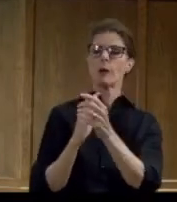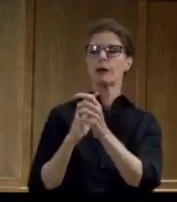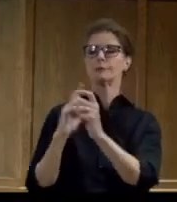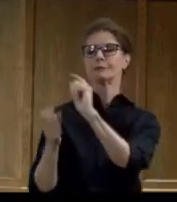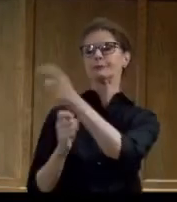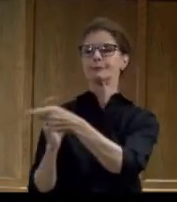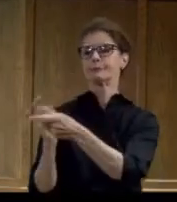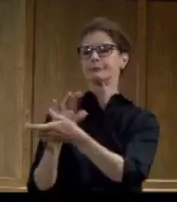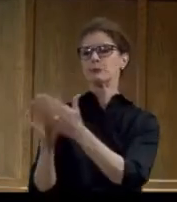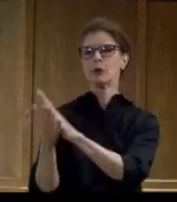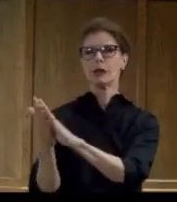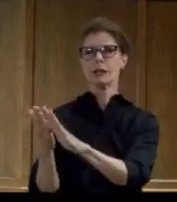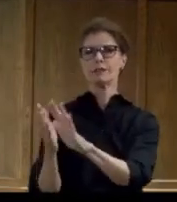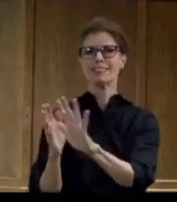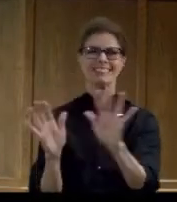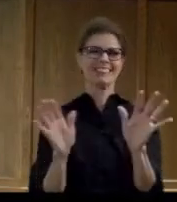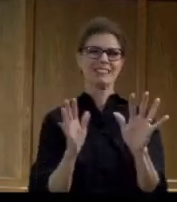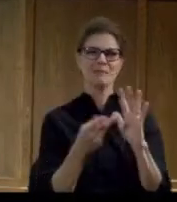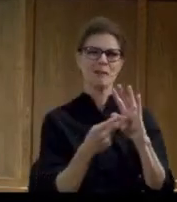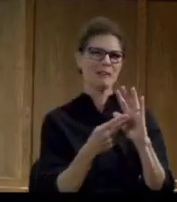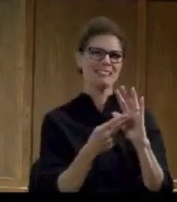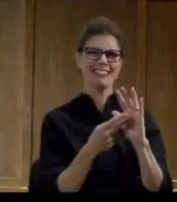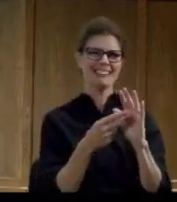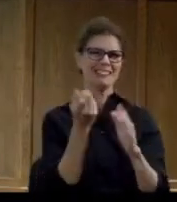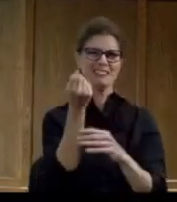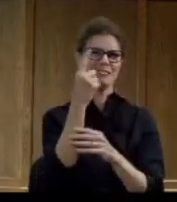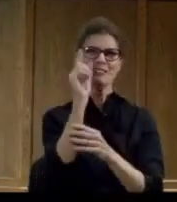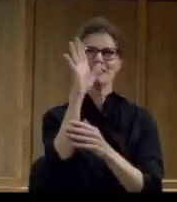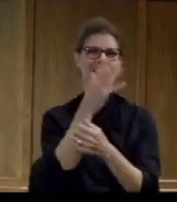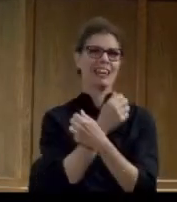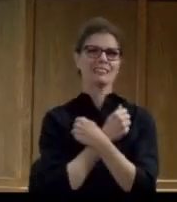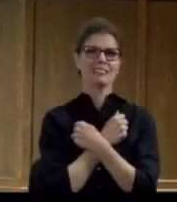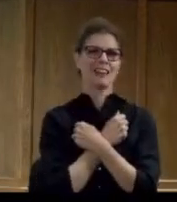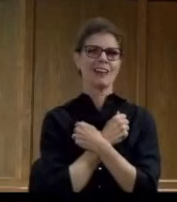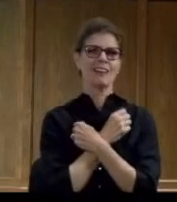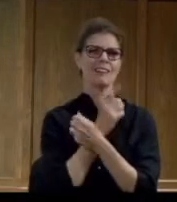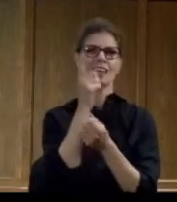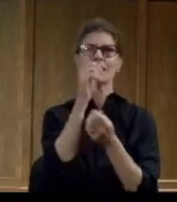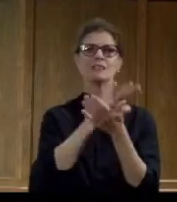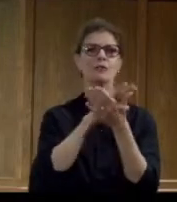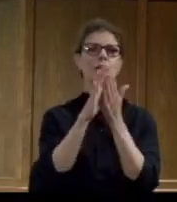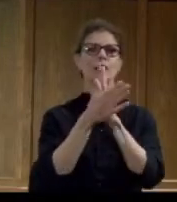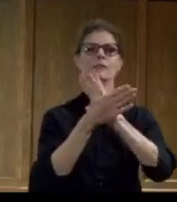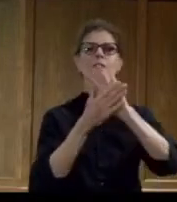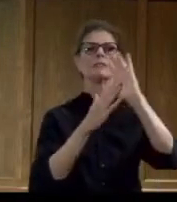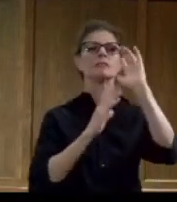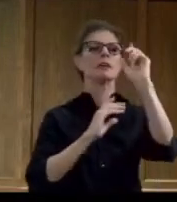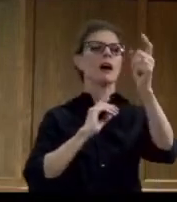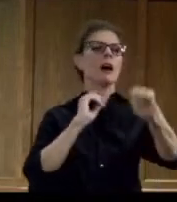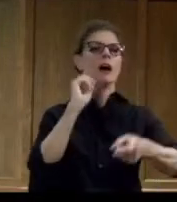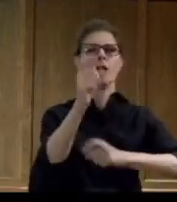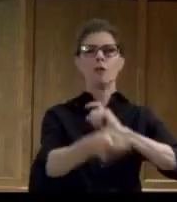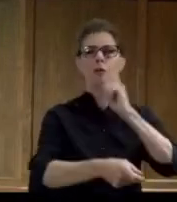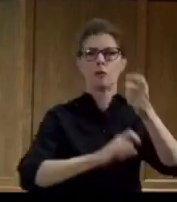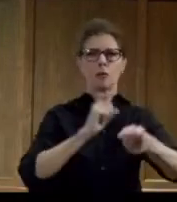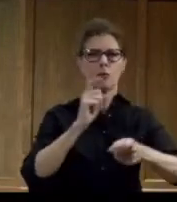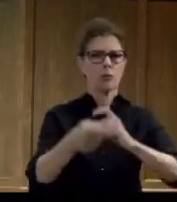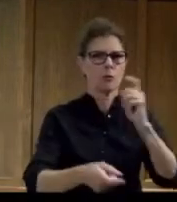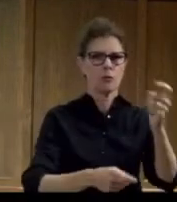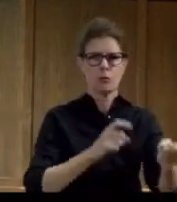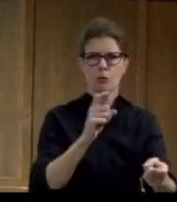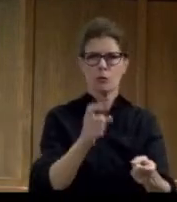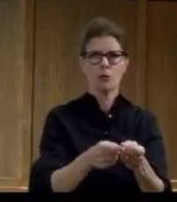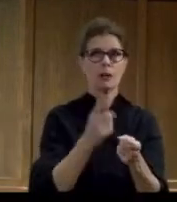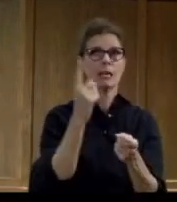saying, no, you don't understand the love of the Father. He's lavished this upon us because he wants to. He wants to be